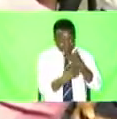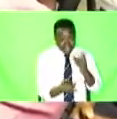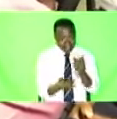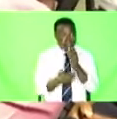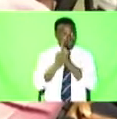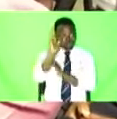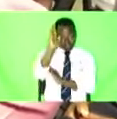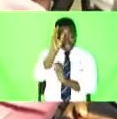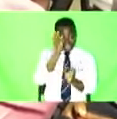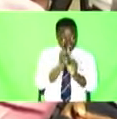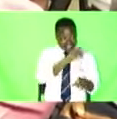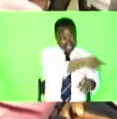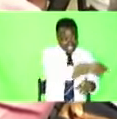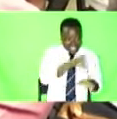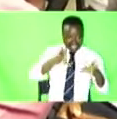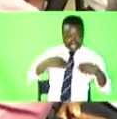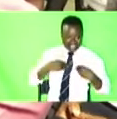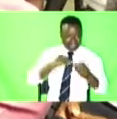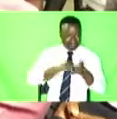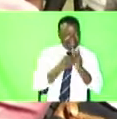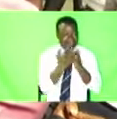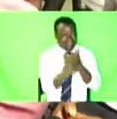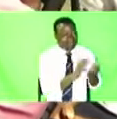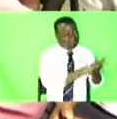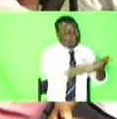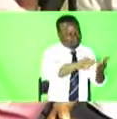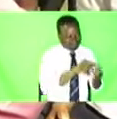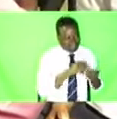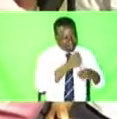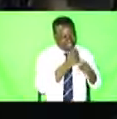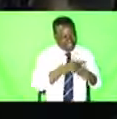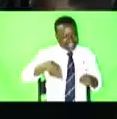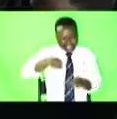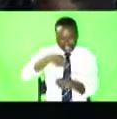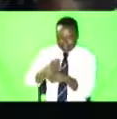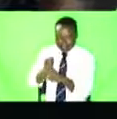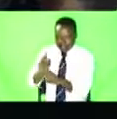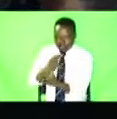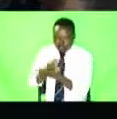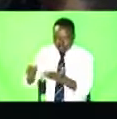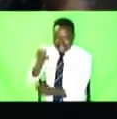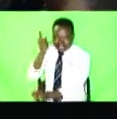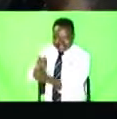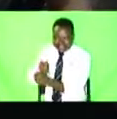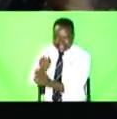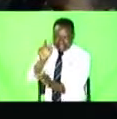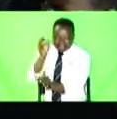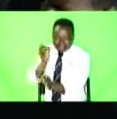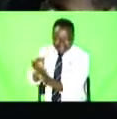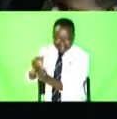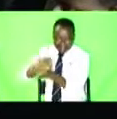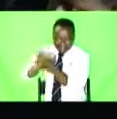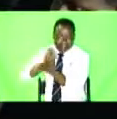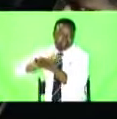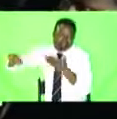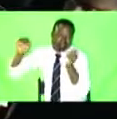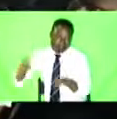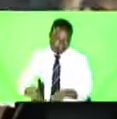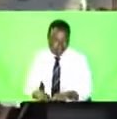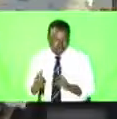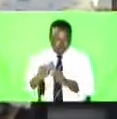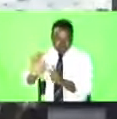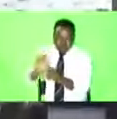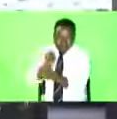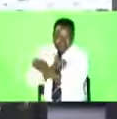the sinner. That appeases his holiness and his justice and his faithfulness. So his love and his